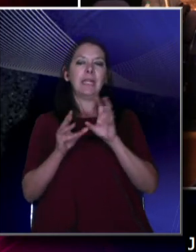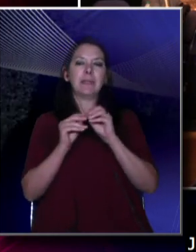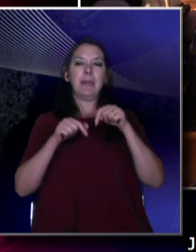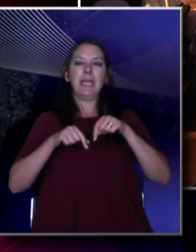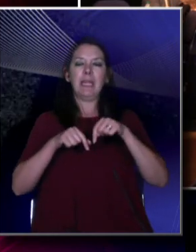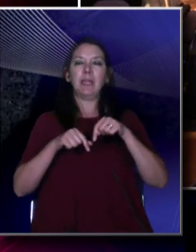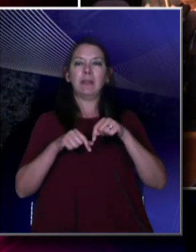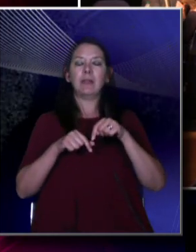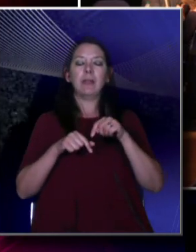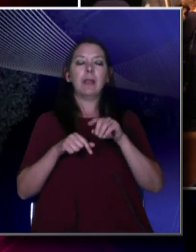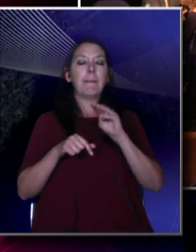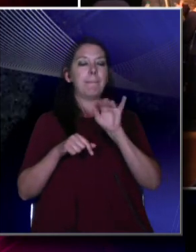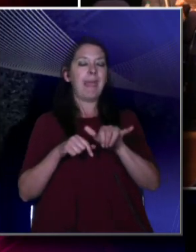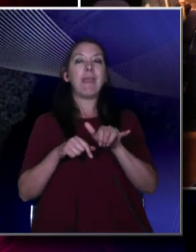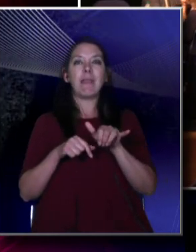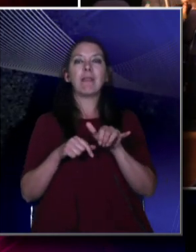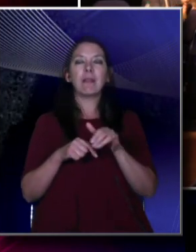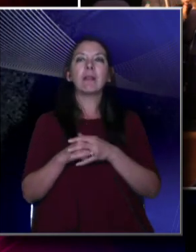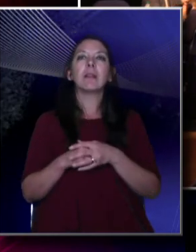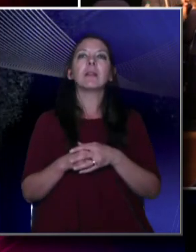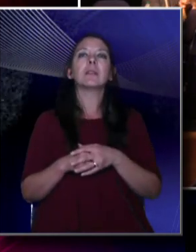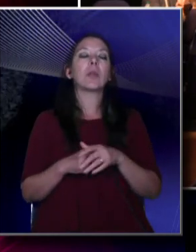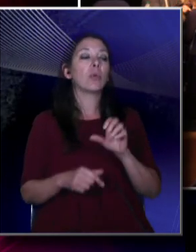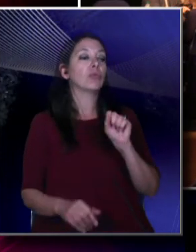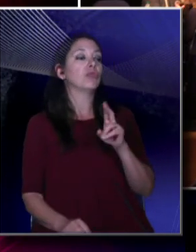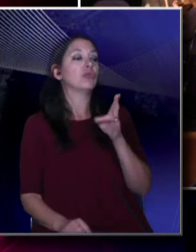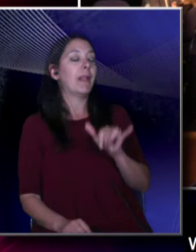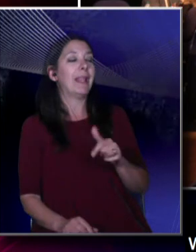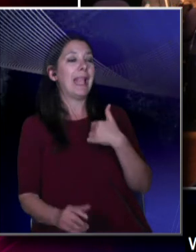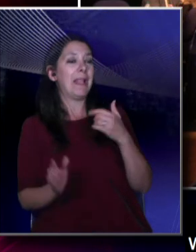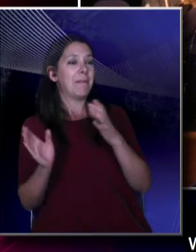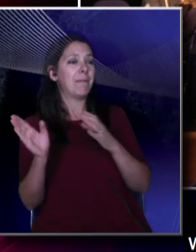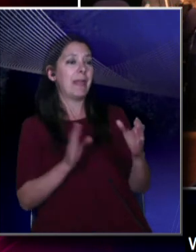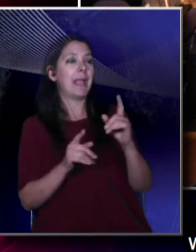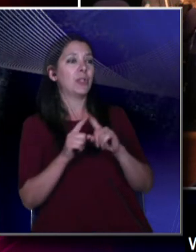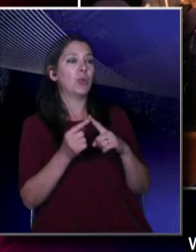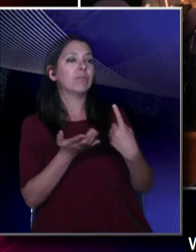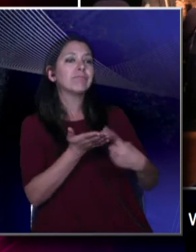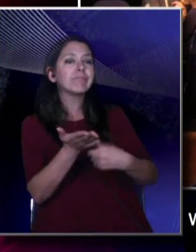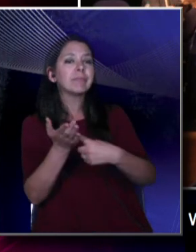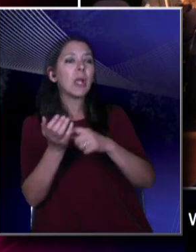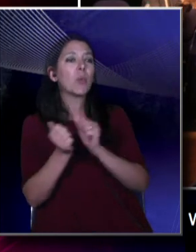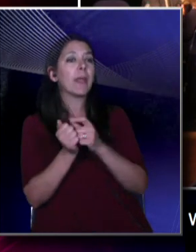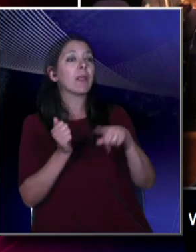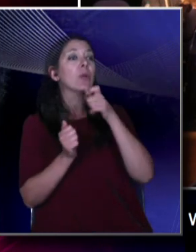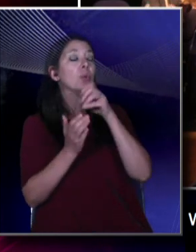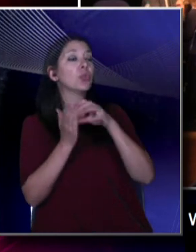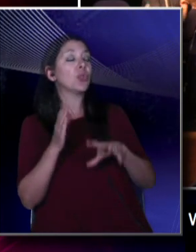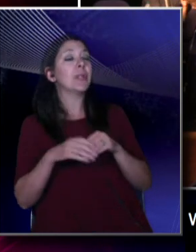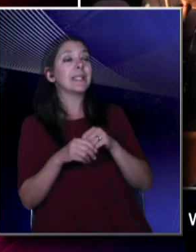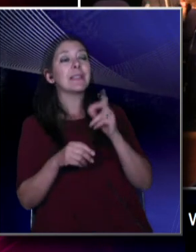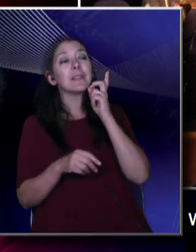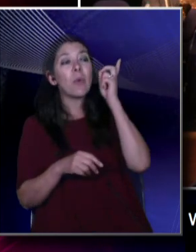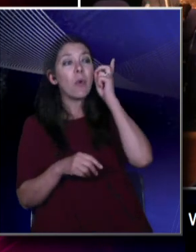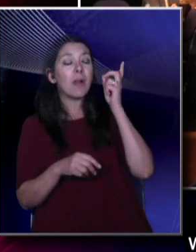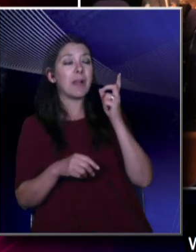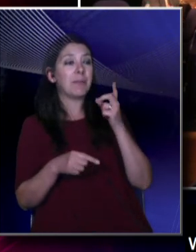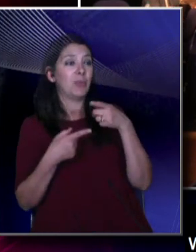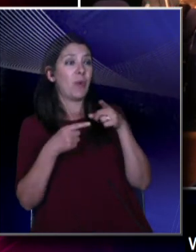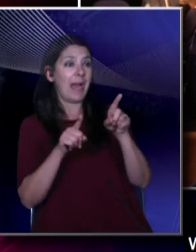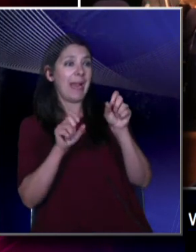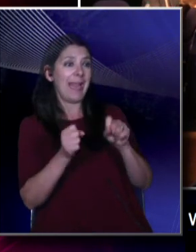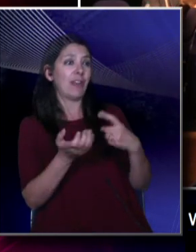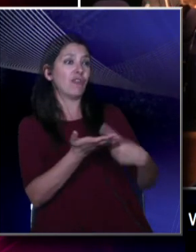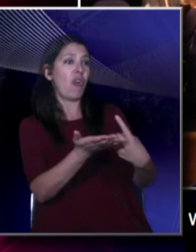this is Shelley. I was hoping to meet with students who are living in the dorms, and so that we could talk with them during